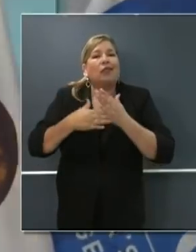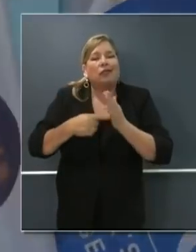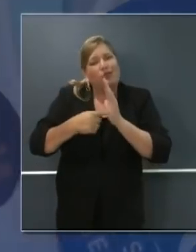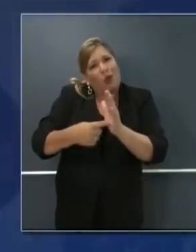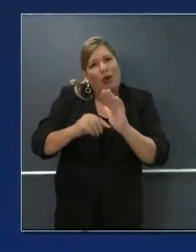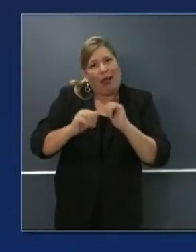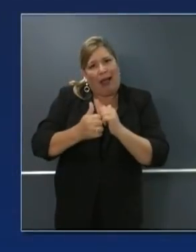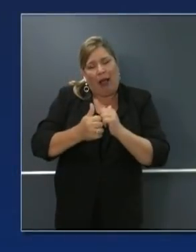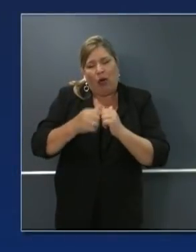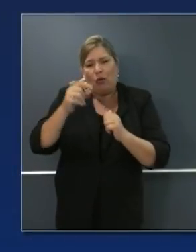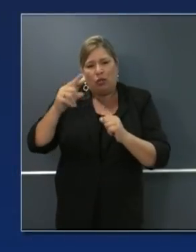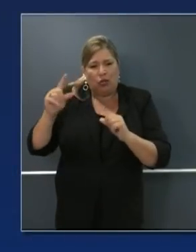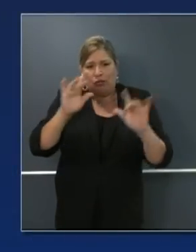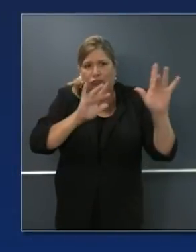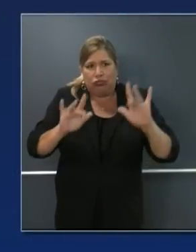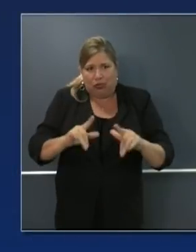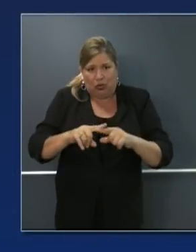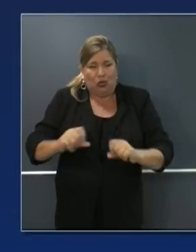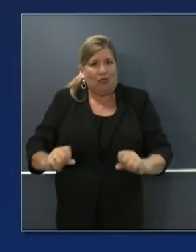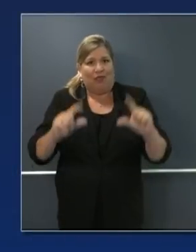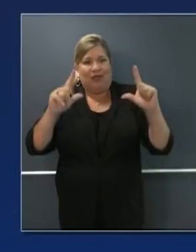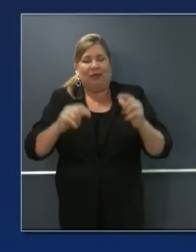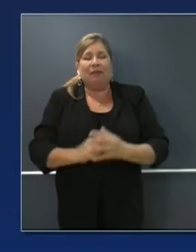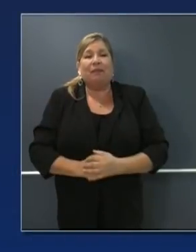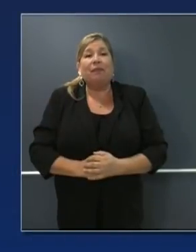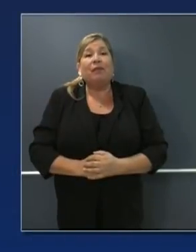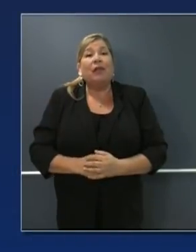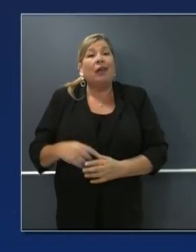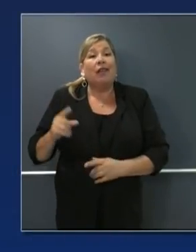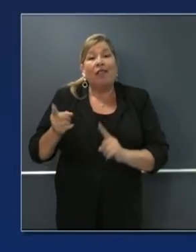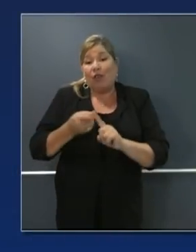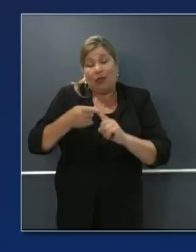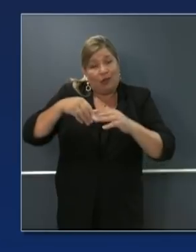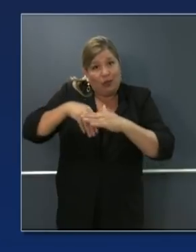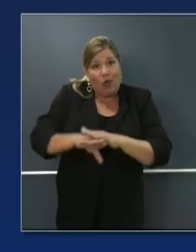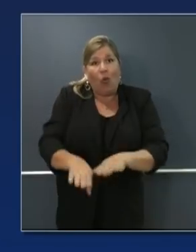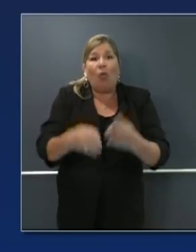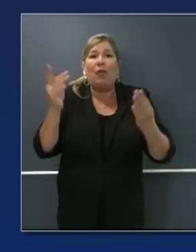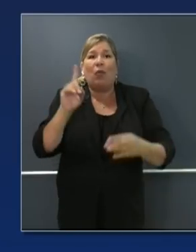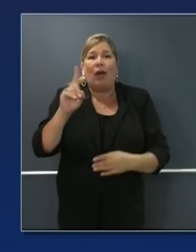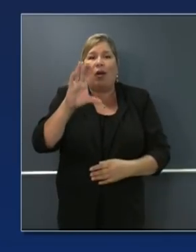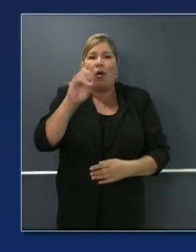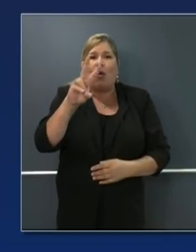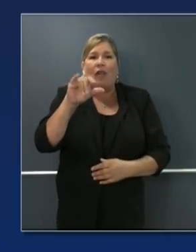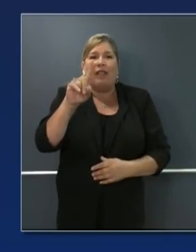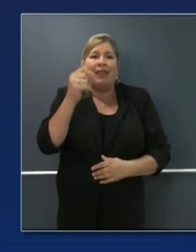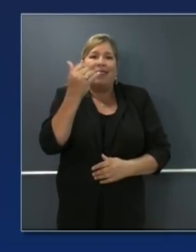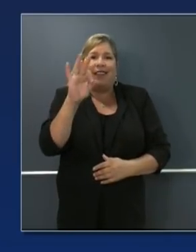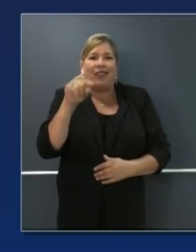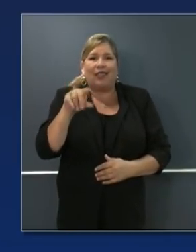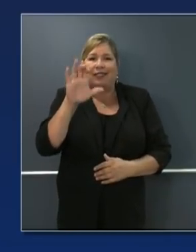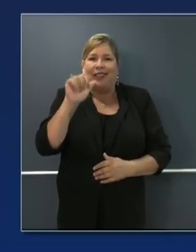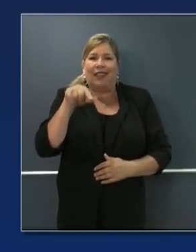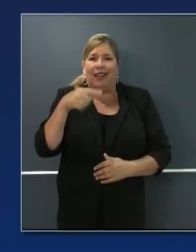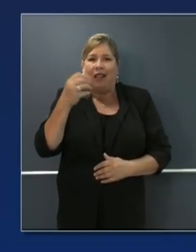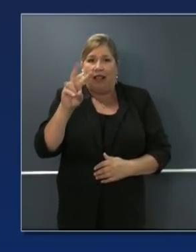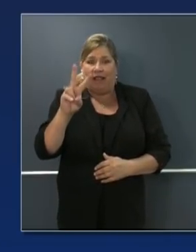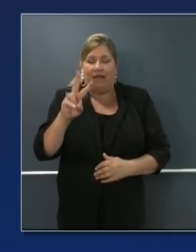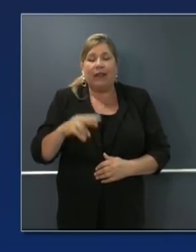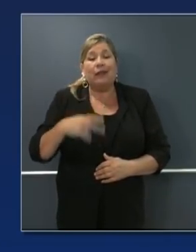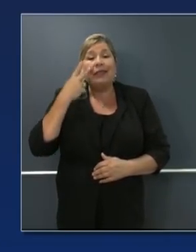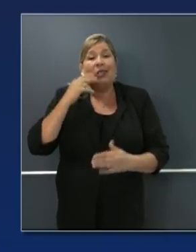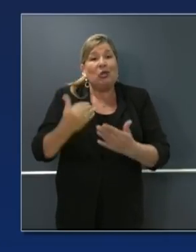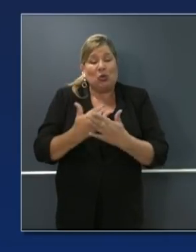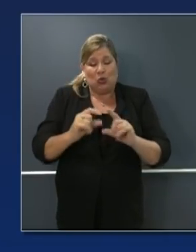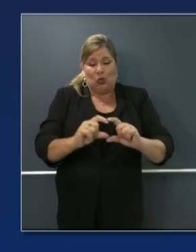access this information. On our COVID19.ca.gov website today, there is a new bar that says Find